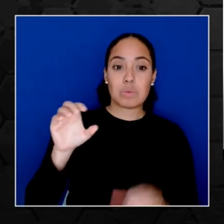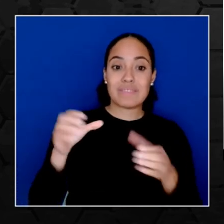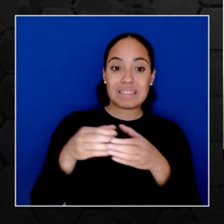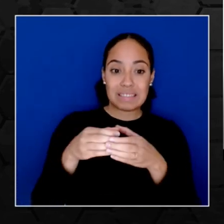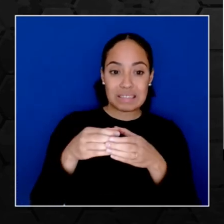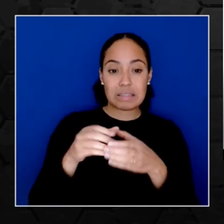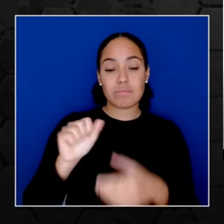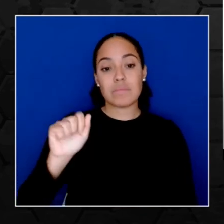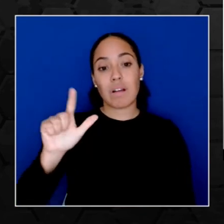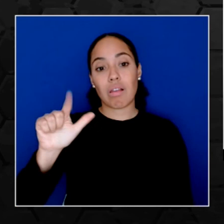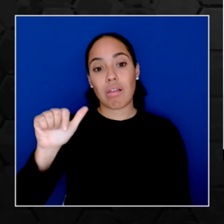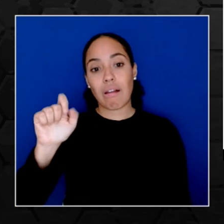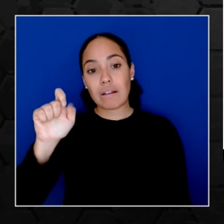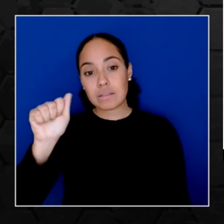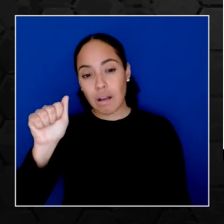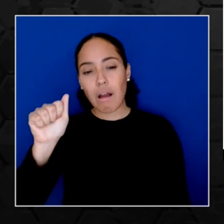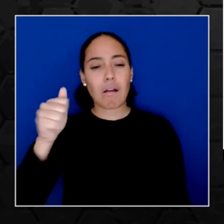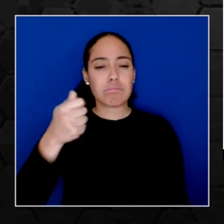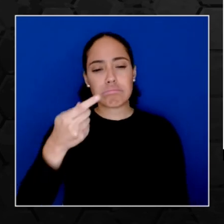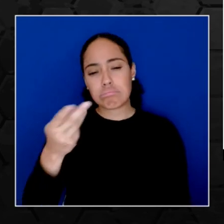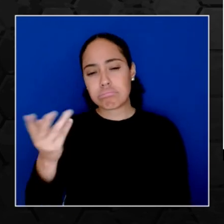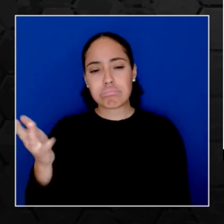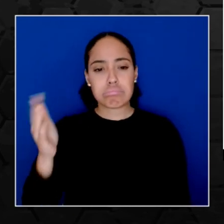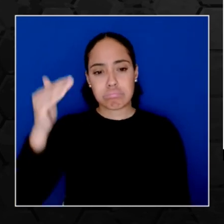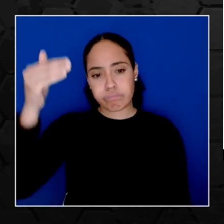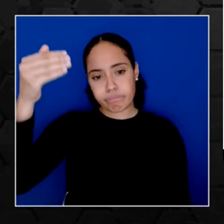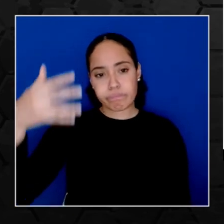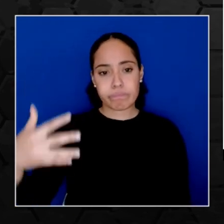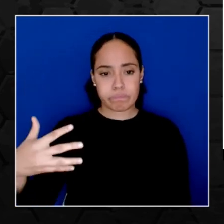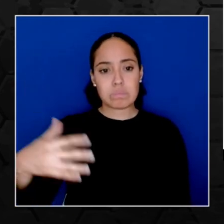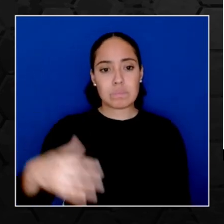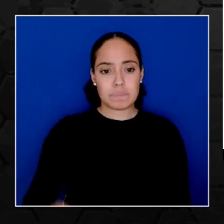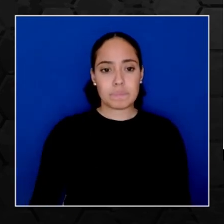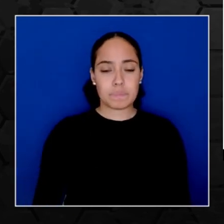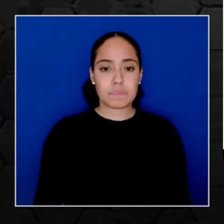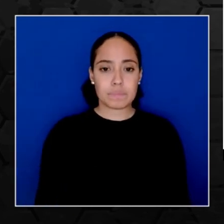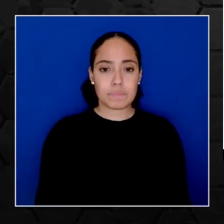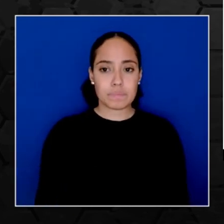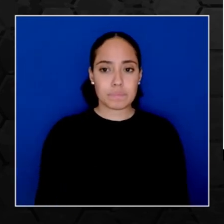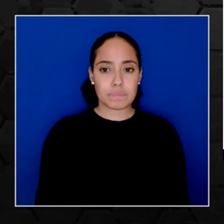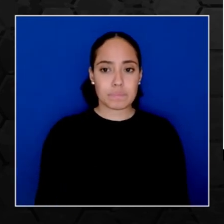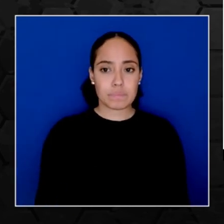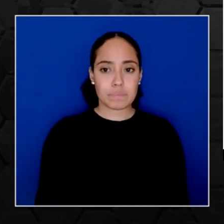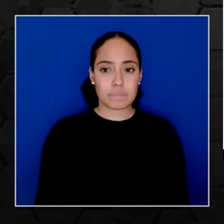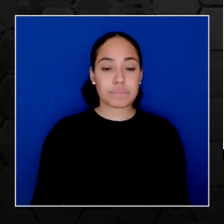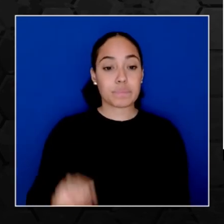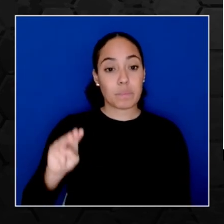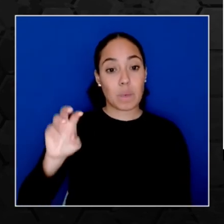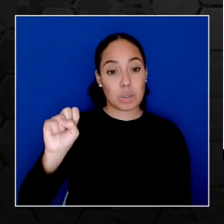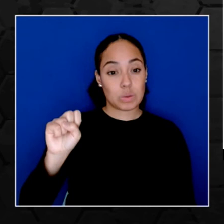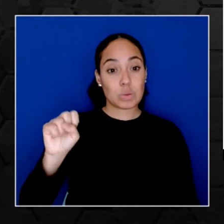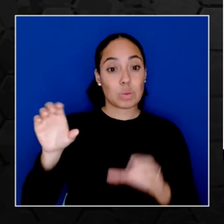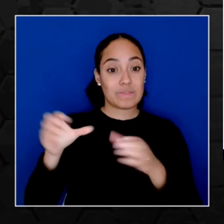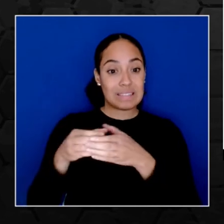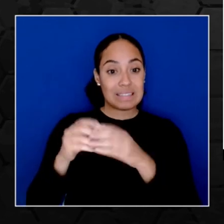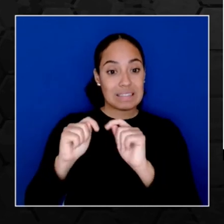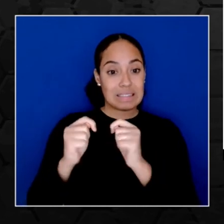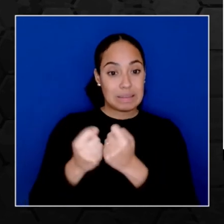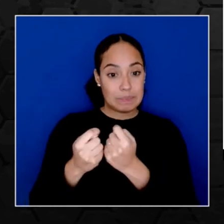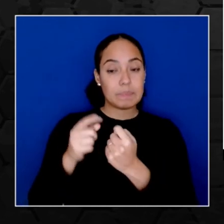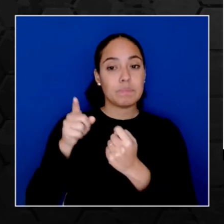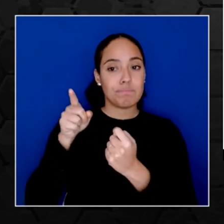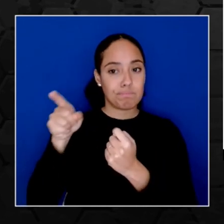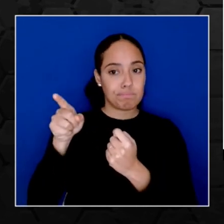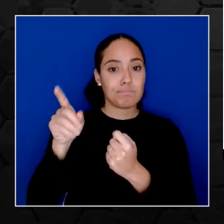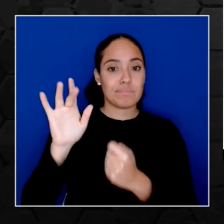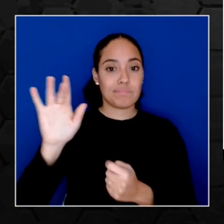the WhatsApp. So I'll be quickly showing you how to do it with the Microsoft Teams channel. When you click on that, you'll get this bot ID, copy this bot ID to your